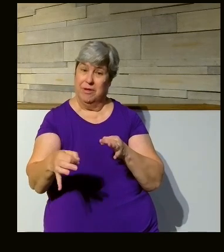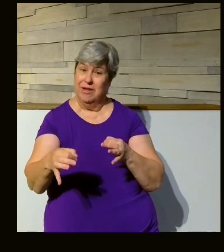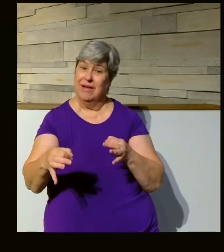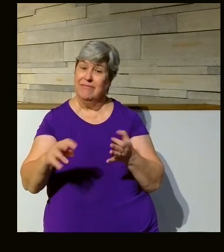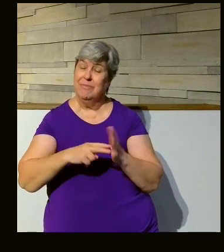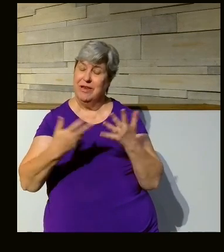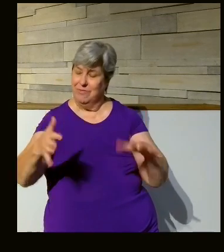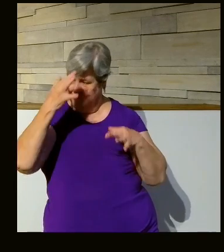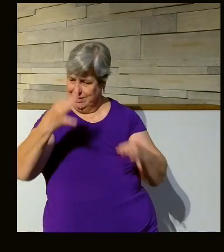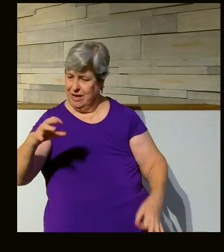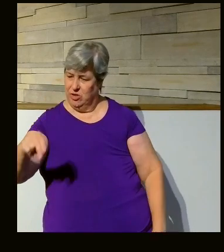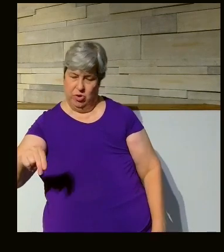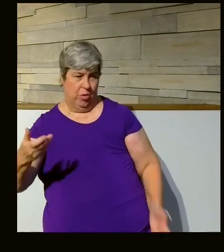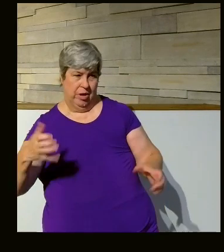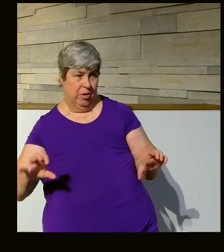no, I don't want it.